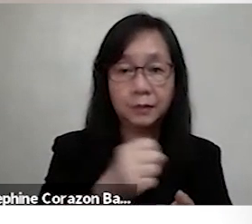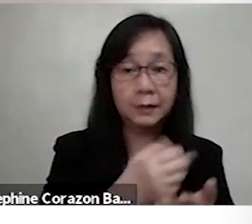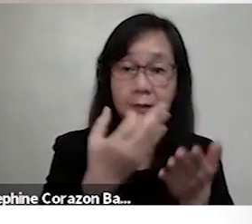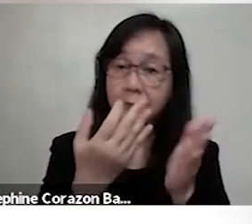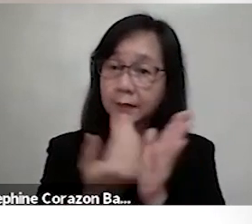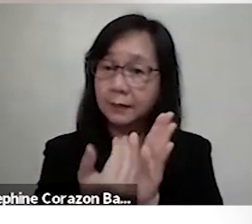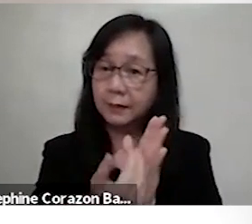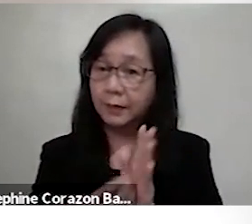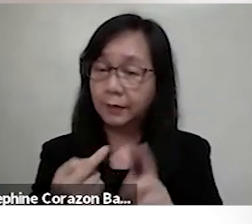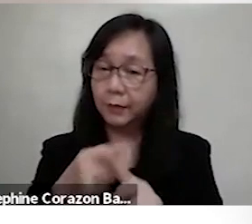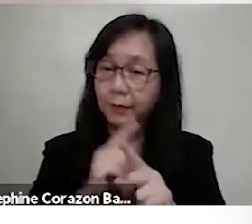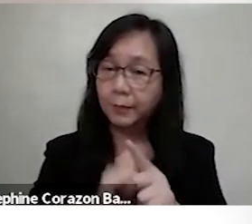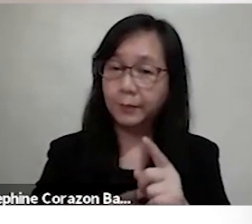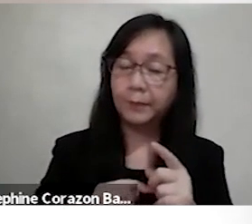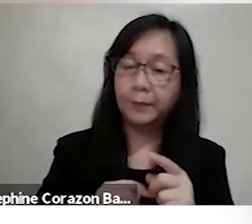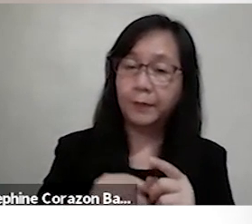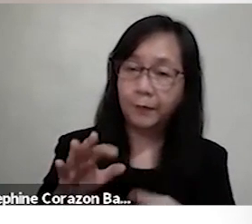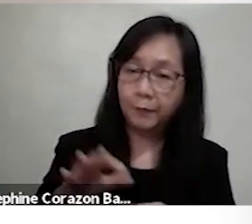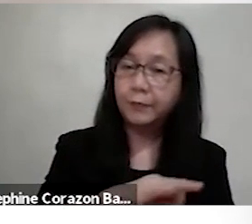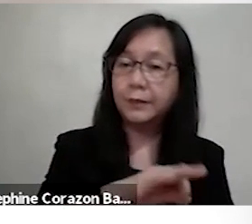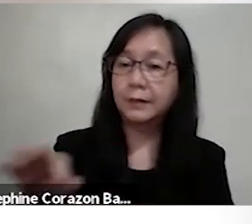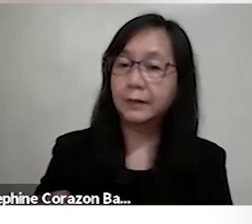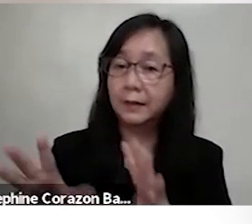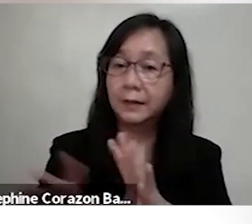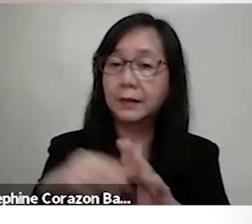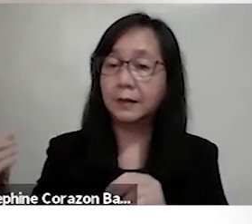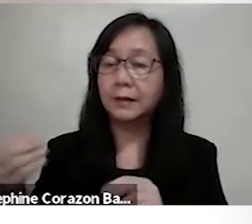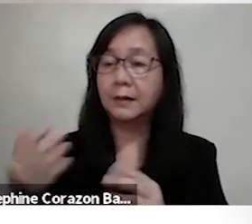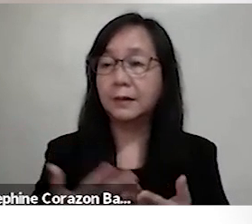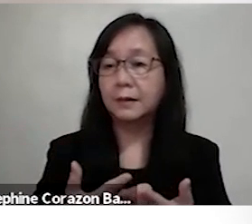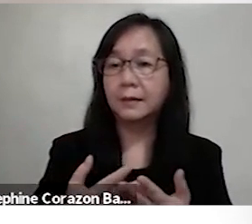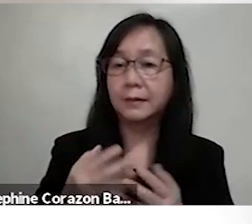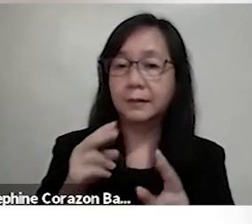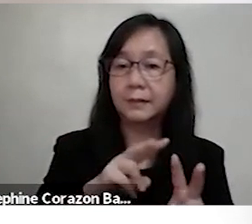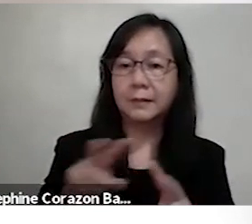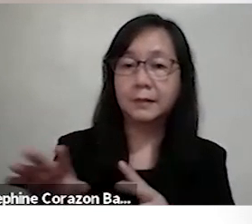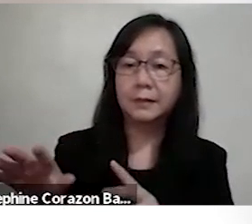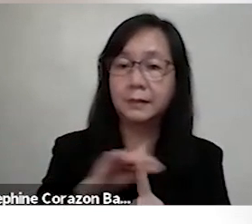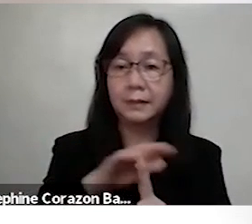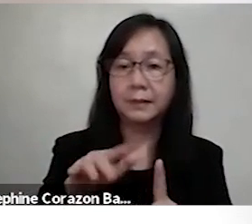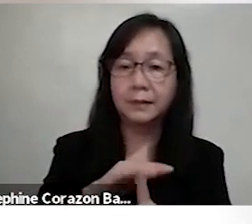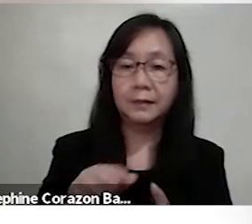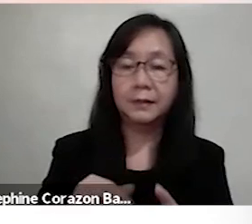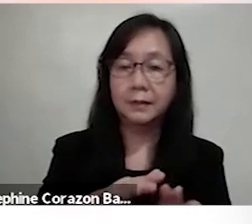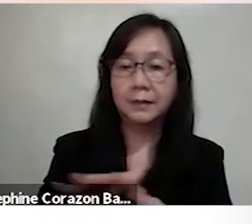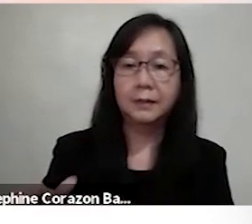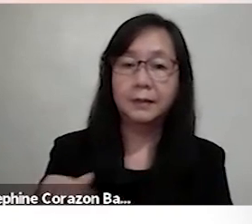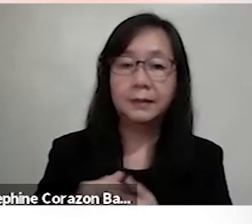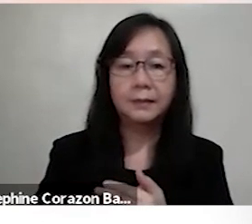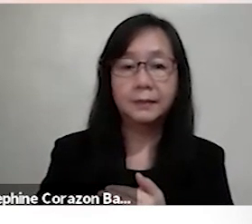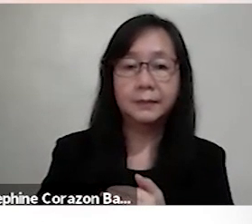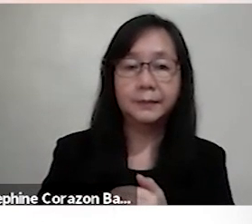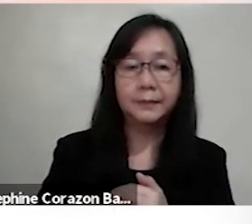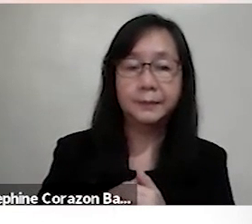last 2018. Yes, just showing the cover of the report.